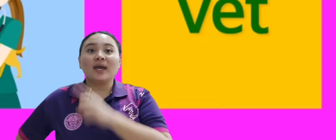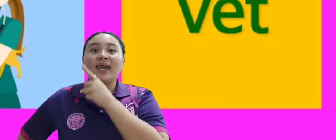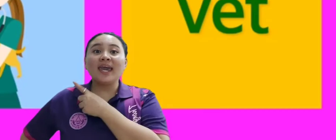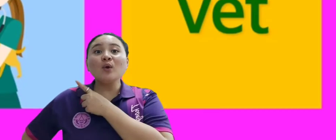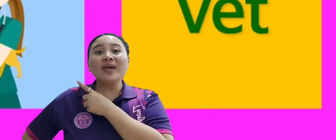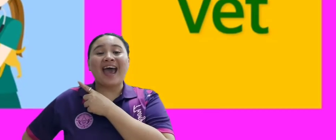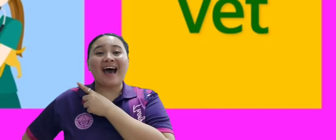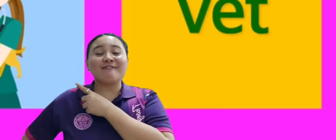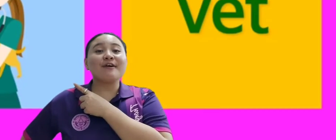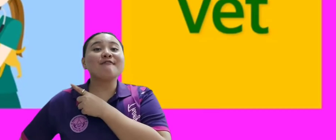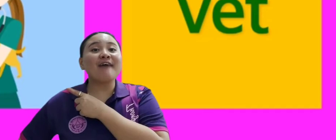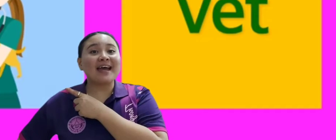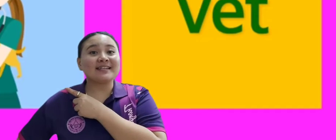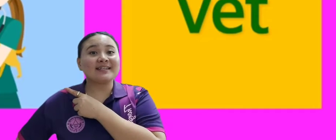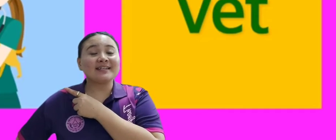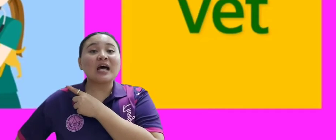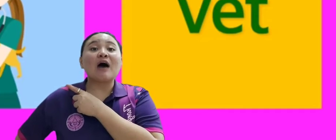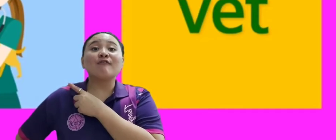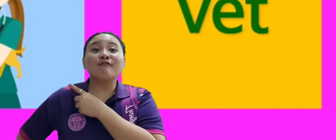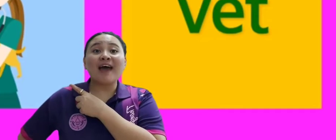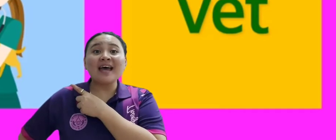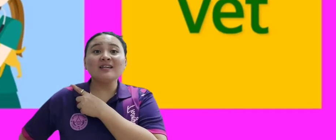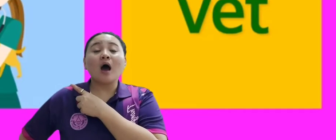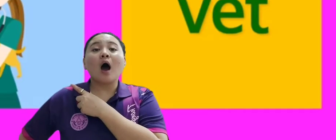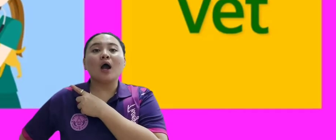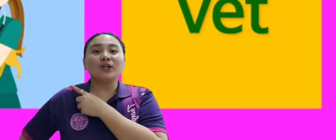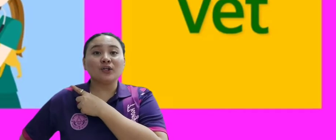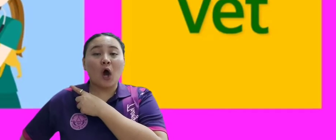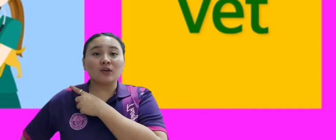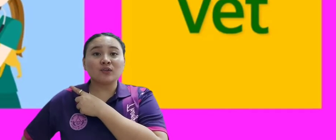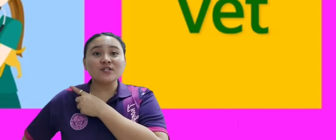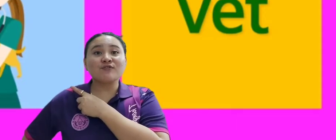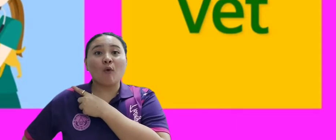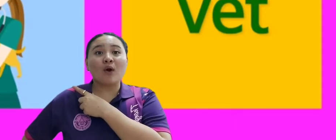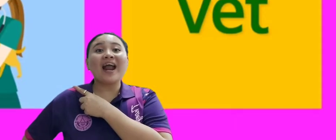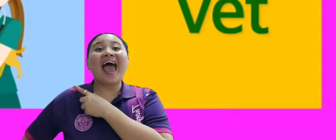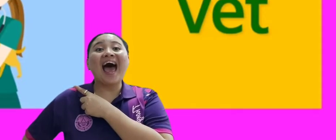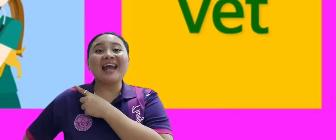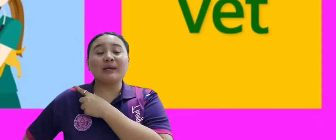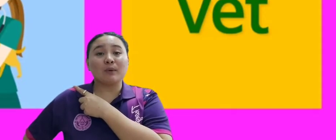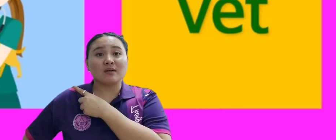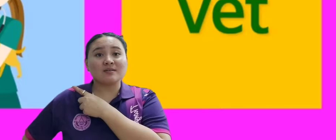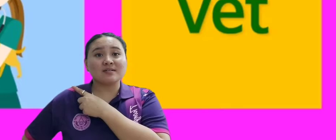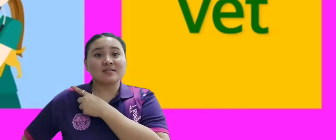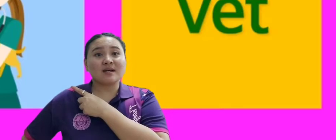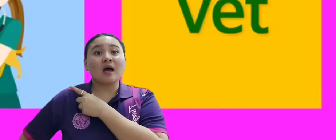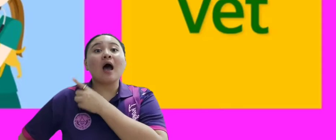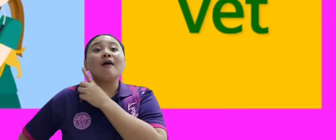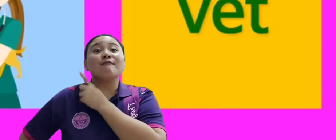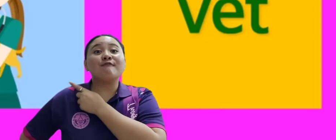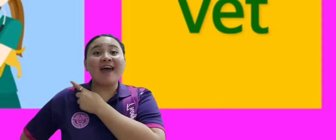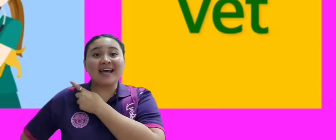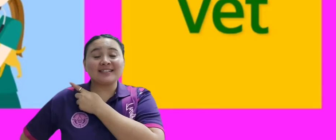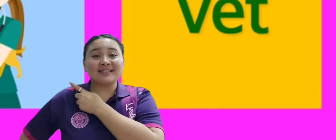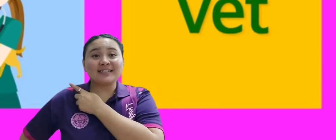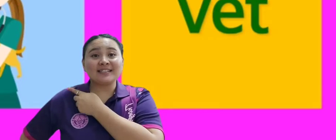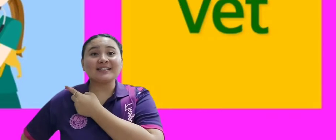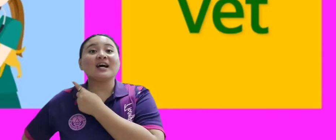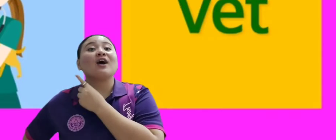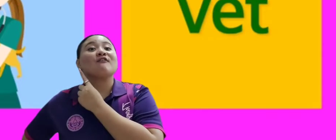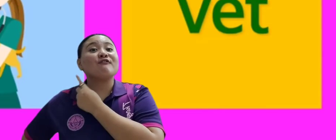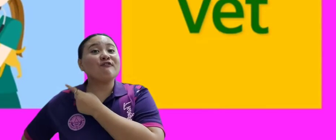Now, here we have a vet. Vet are the doctors for animals.